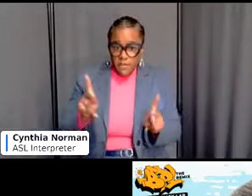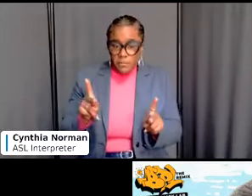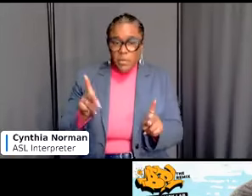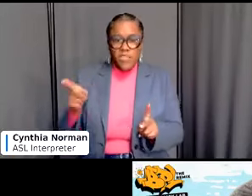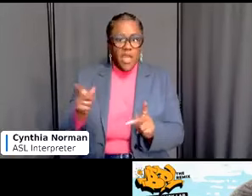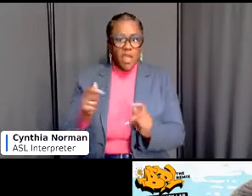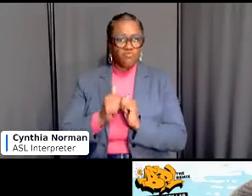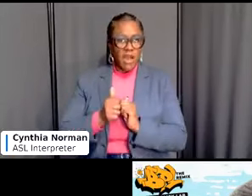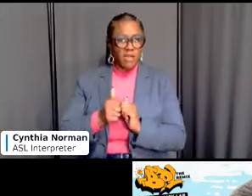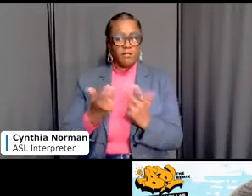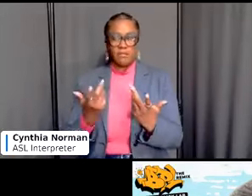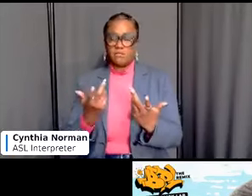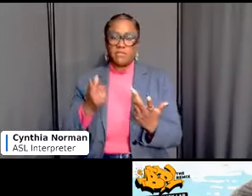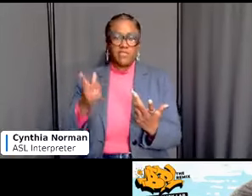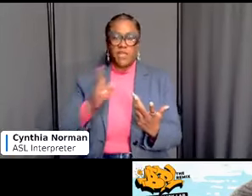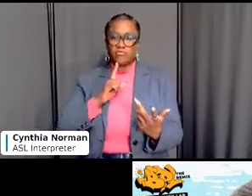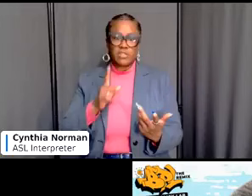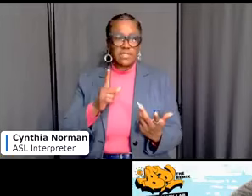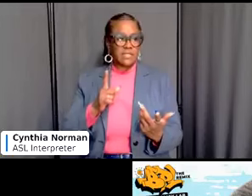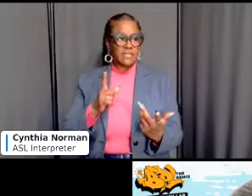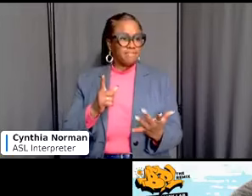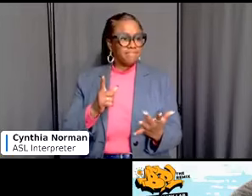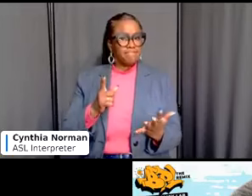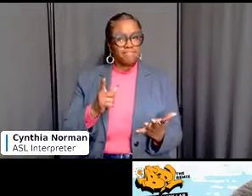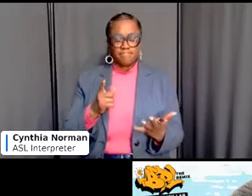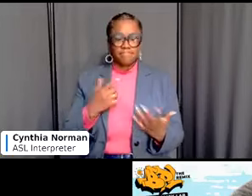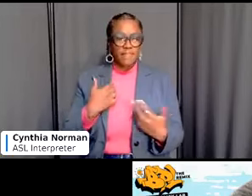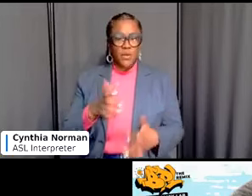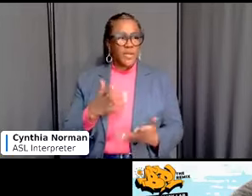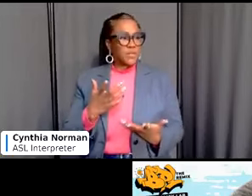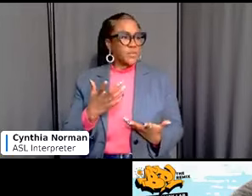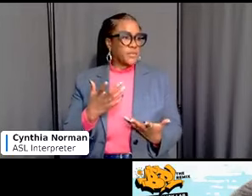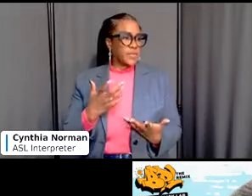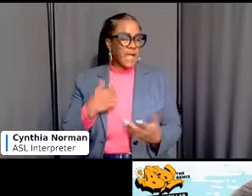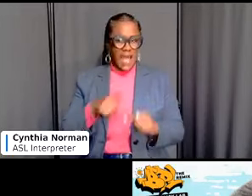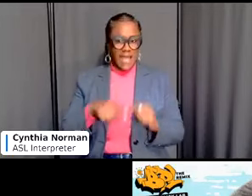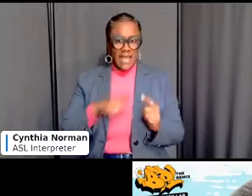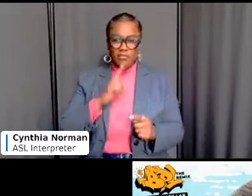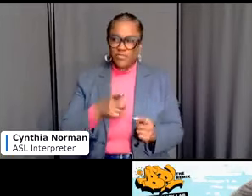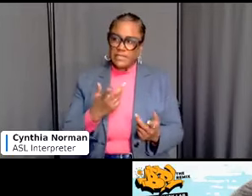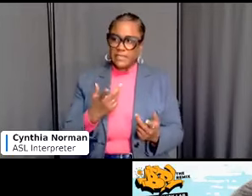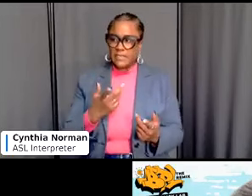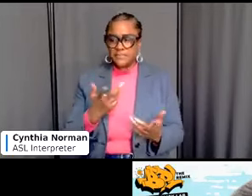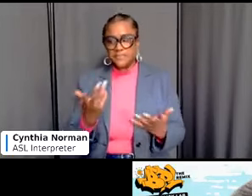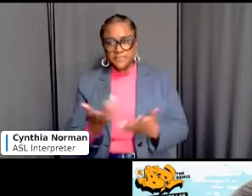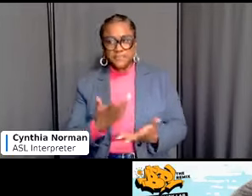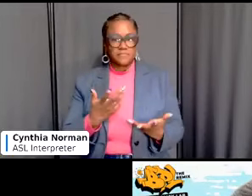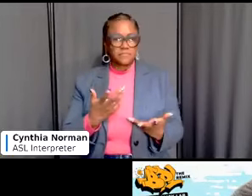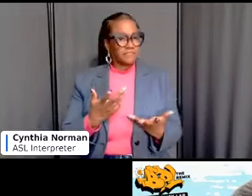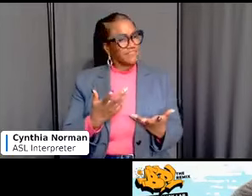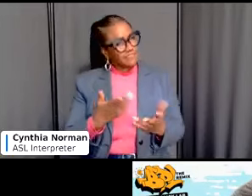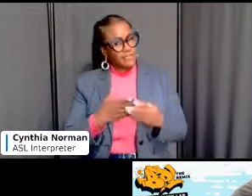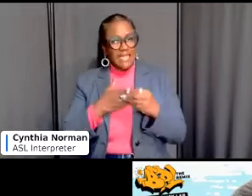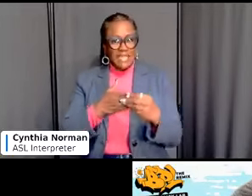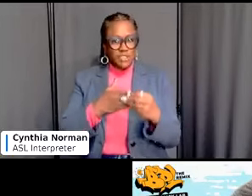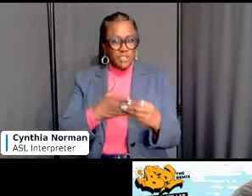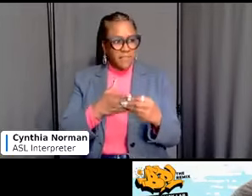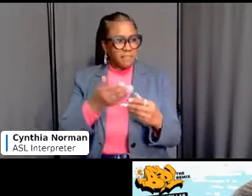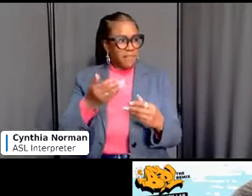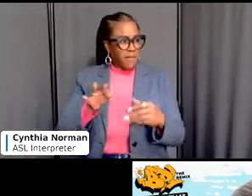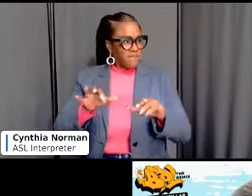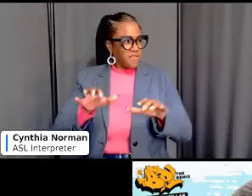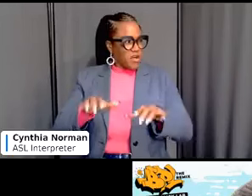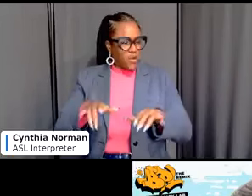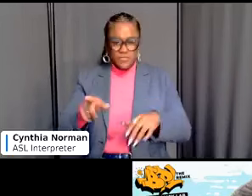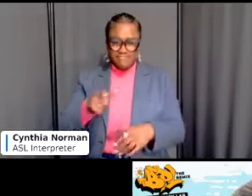running, and we see this running. I don't want to, I can't really the leadership of the Congo has